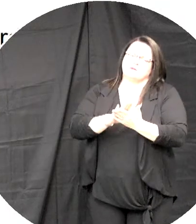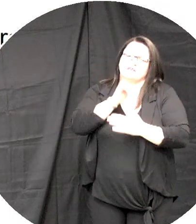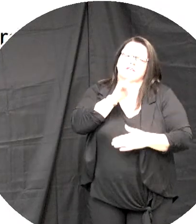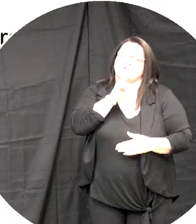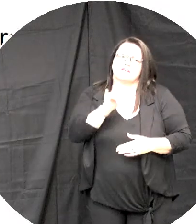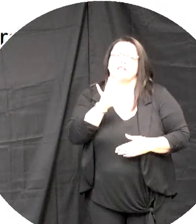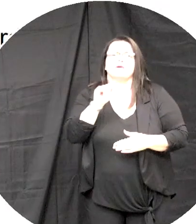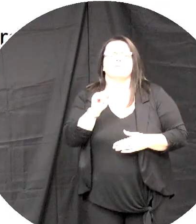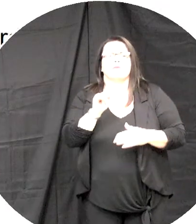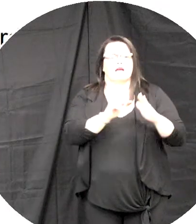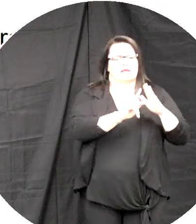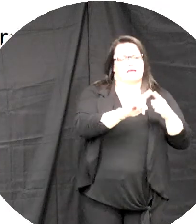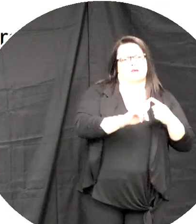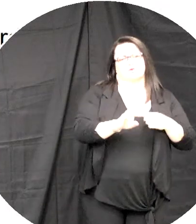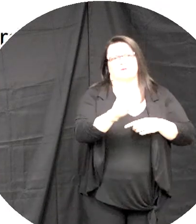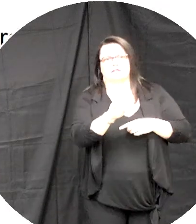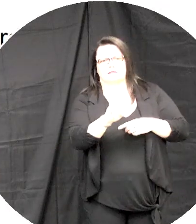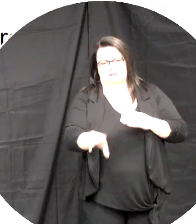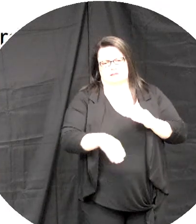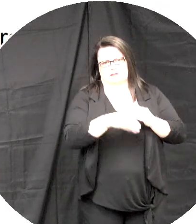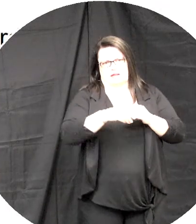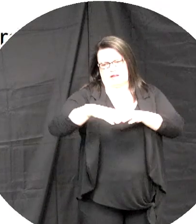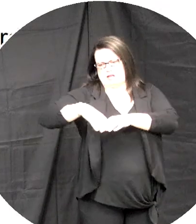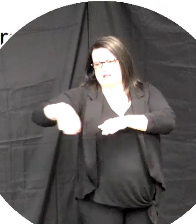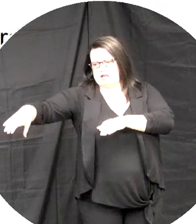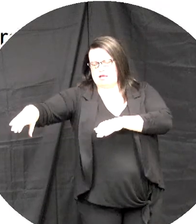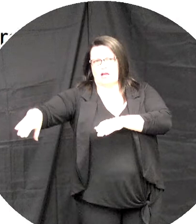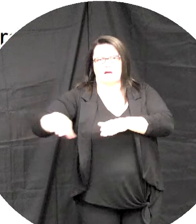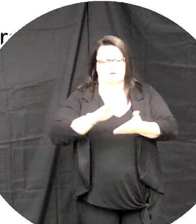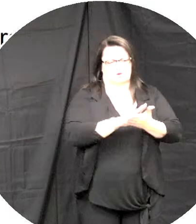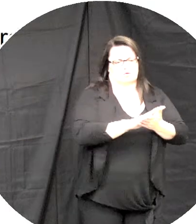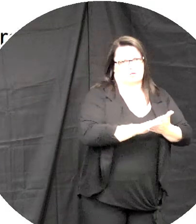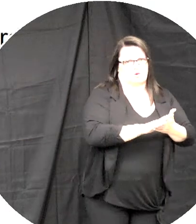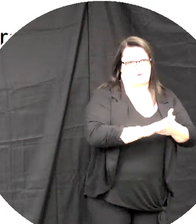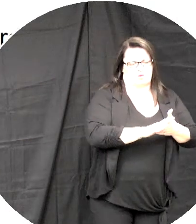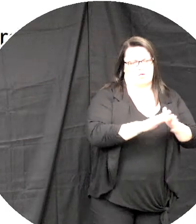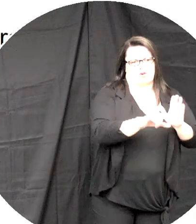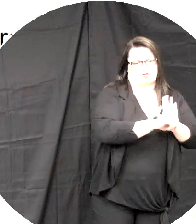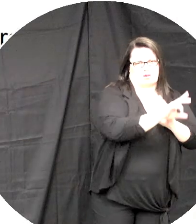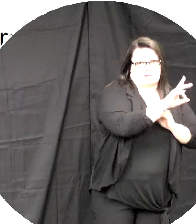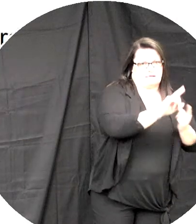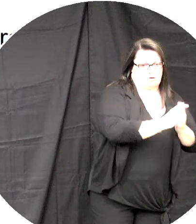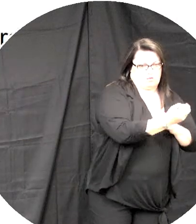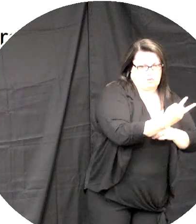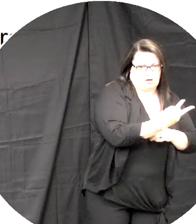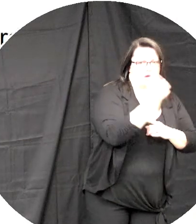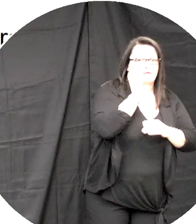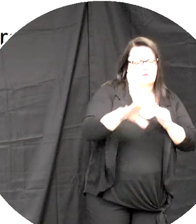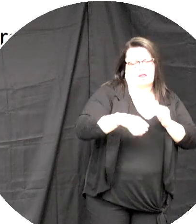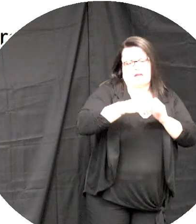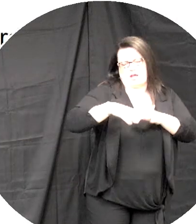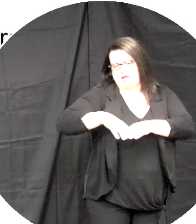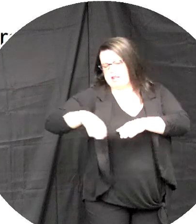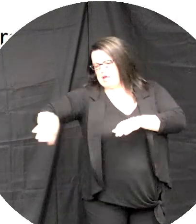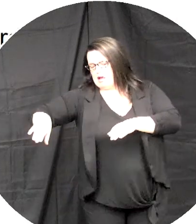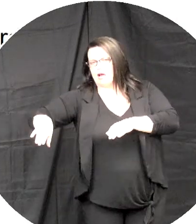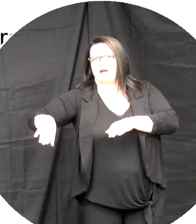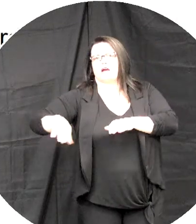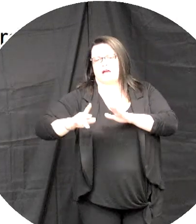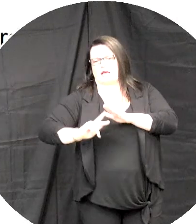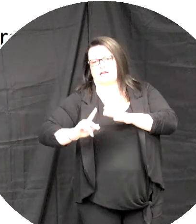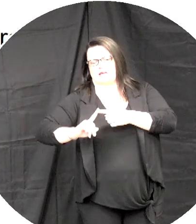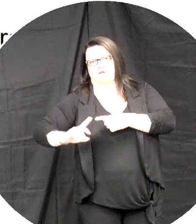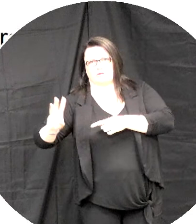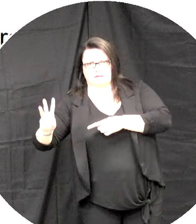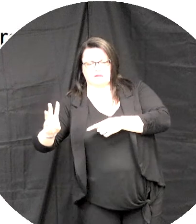new K-6 wing on an existing 7-12 school, which will result in the closure of Brian Peckford